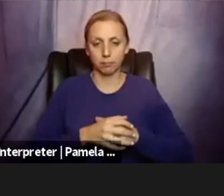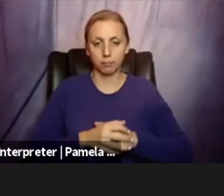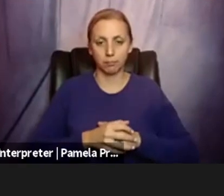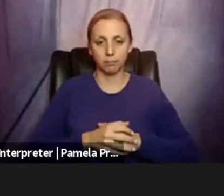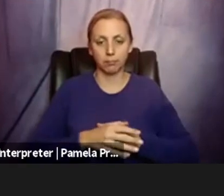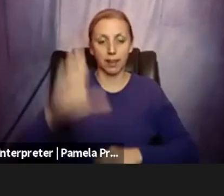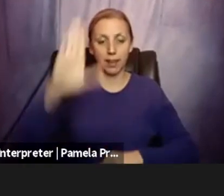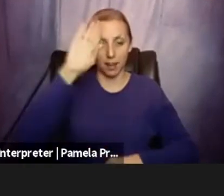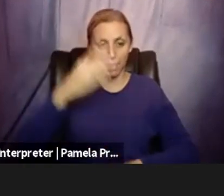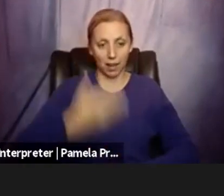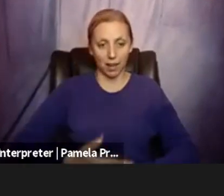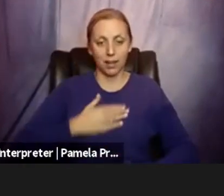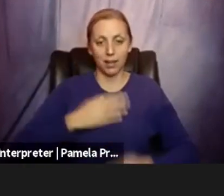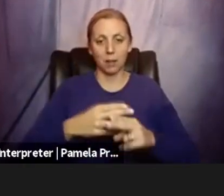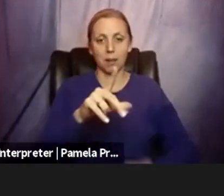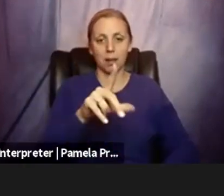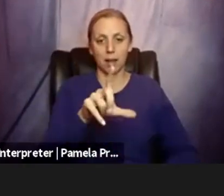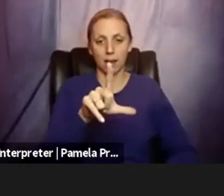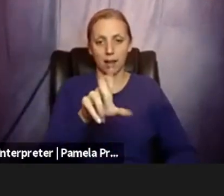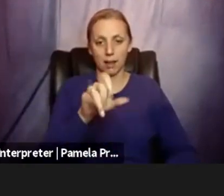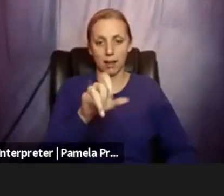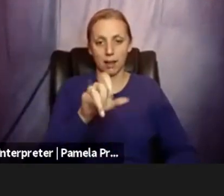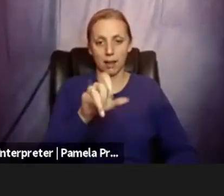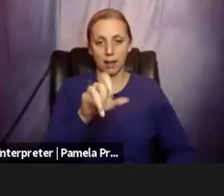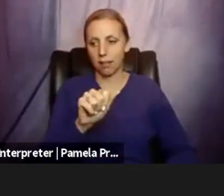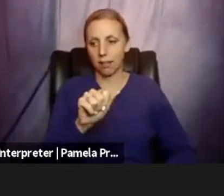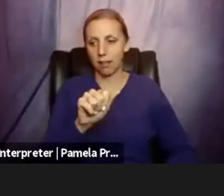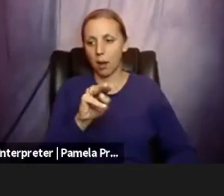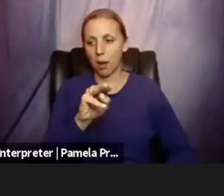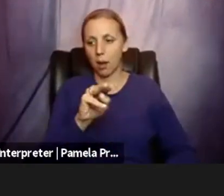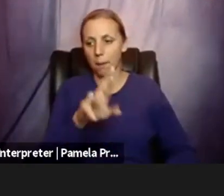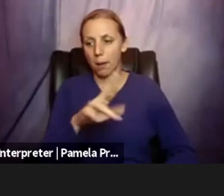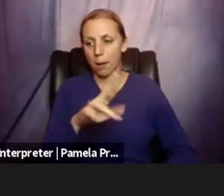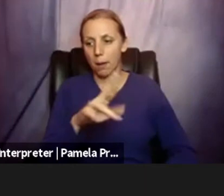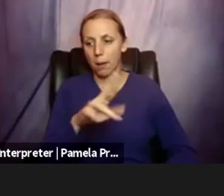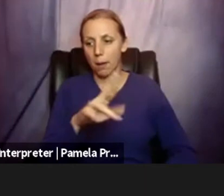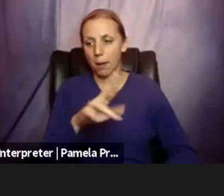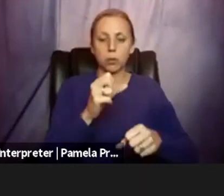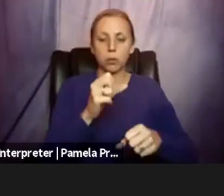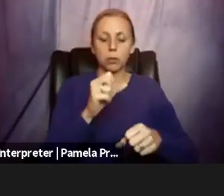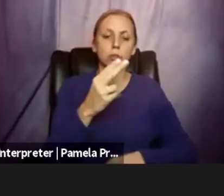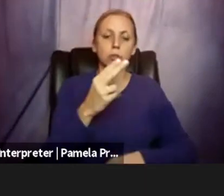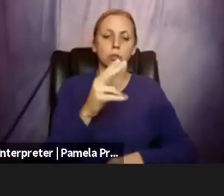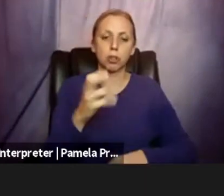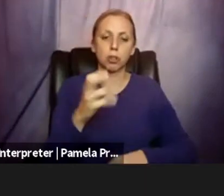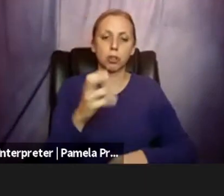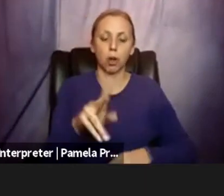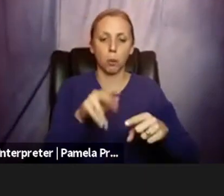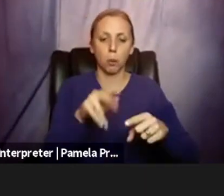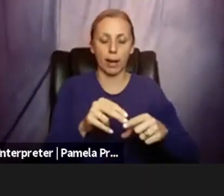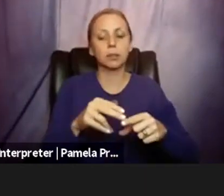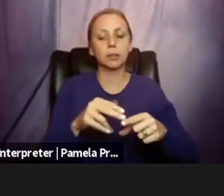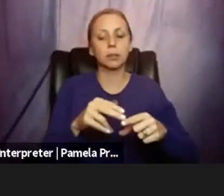Hi, my name is Layla Meyer. I go by she, her pronouns, and I currently reside on Lenape land. I am a